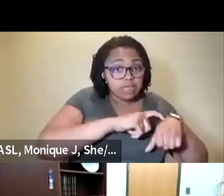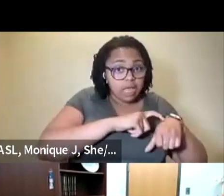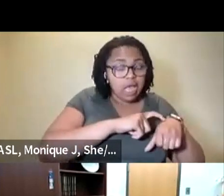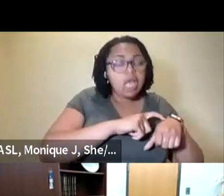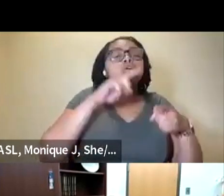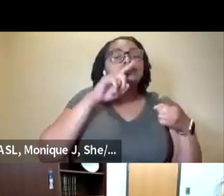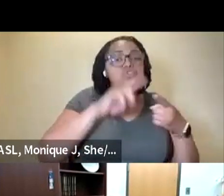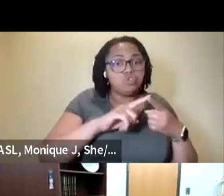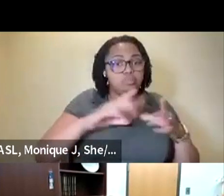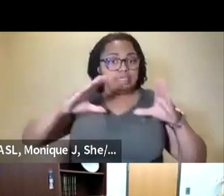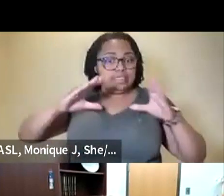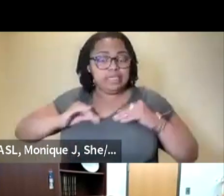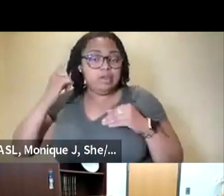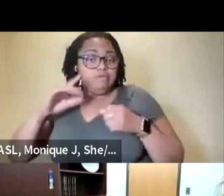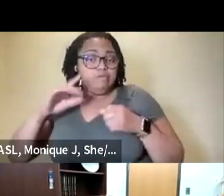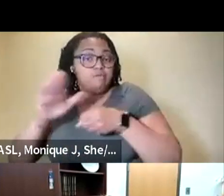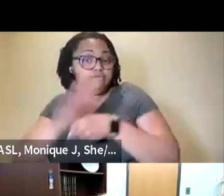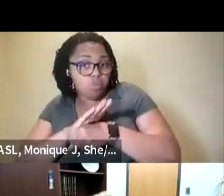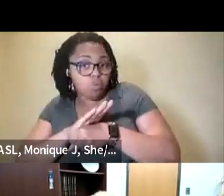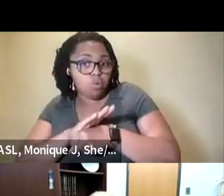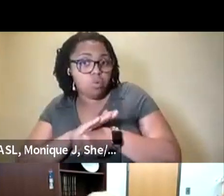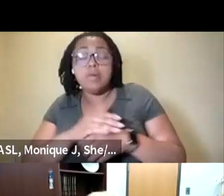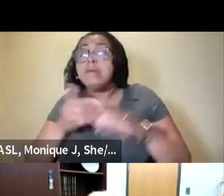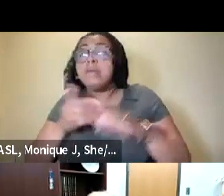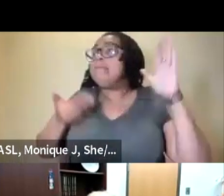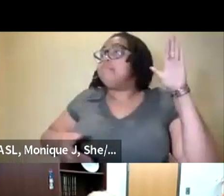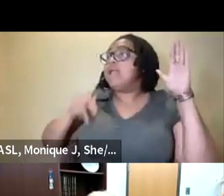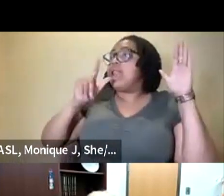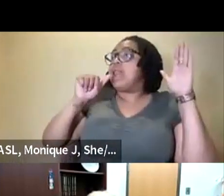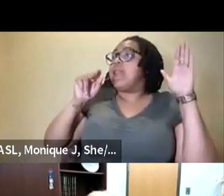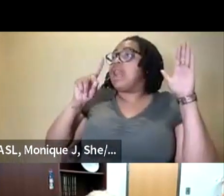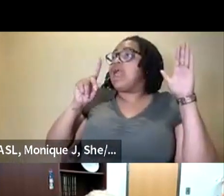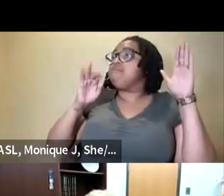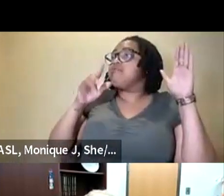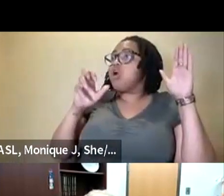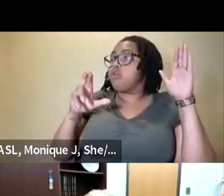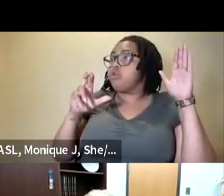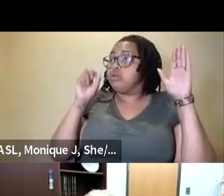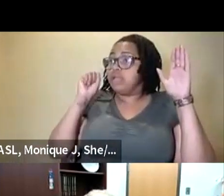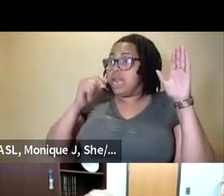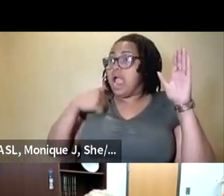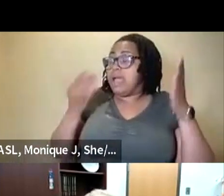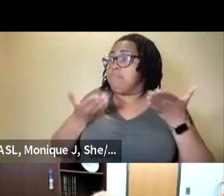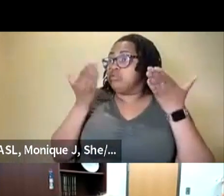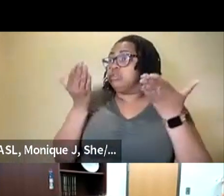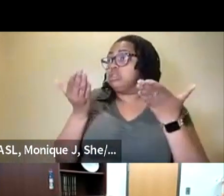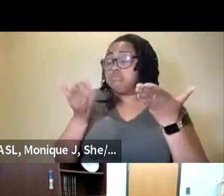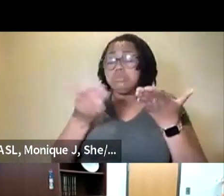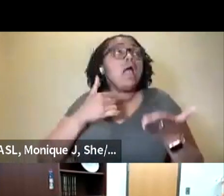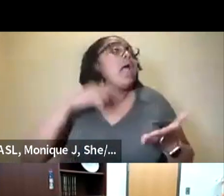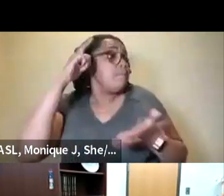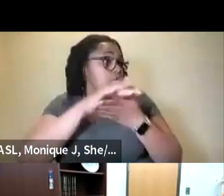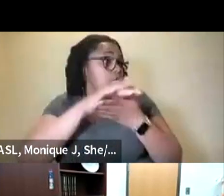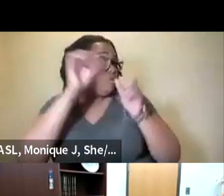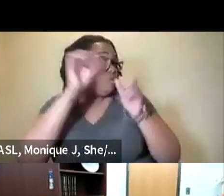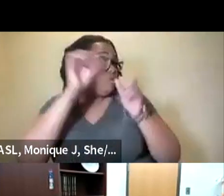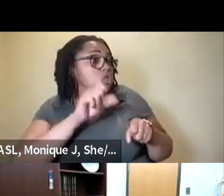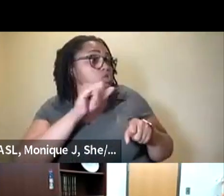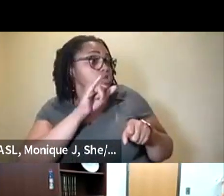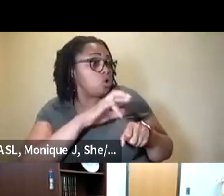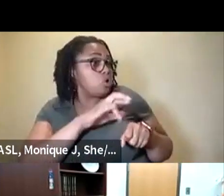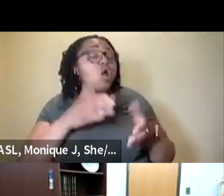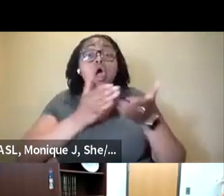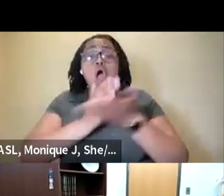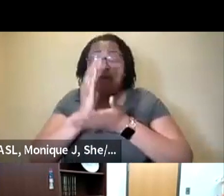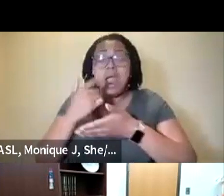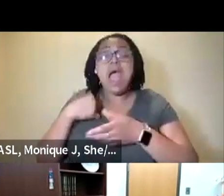Ms. Landfather, can I make a motion? I believe you may, sir. All right. Well, I make that motion. So you